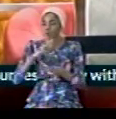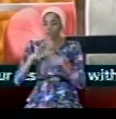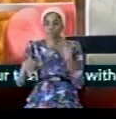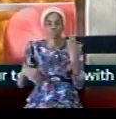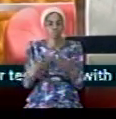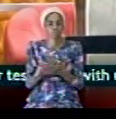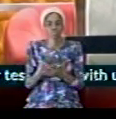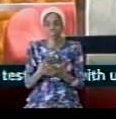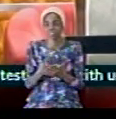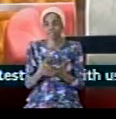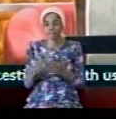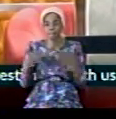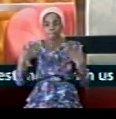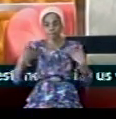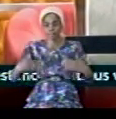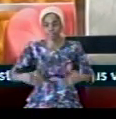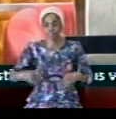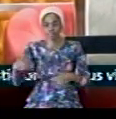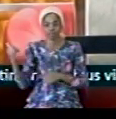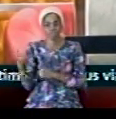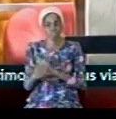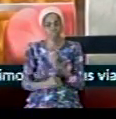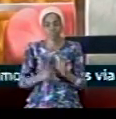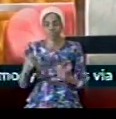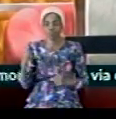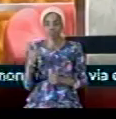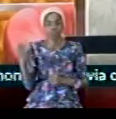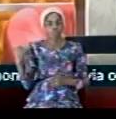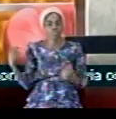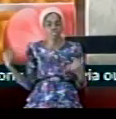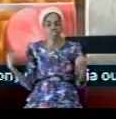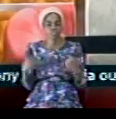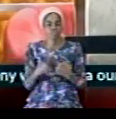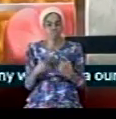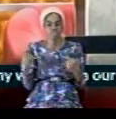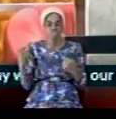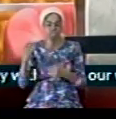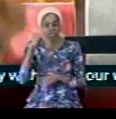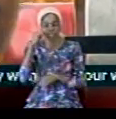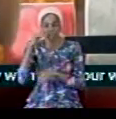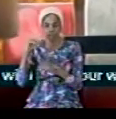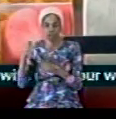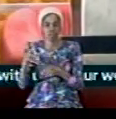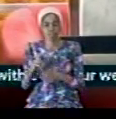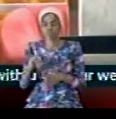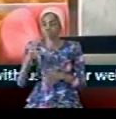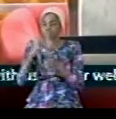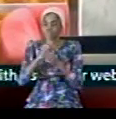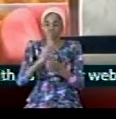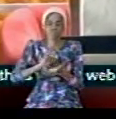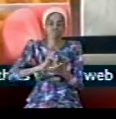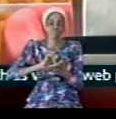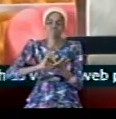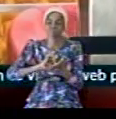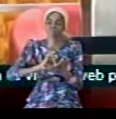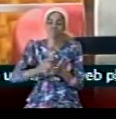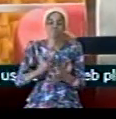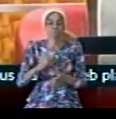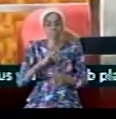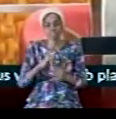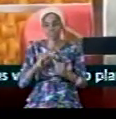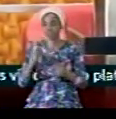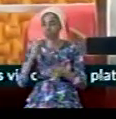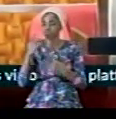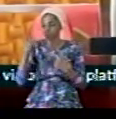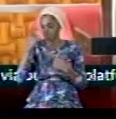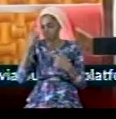was paining me. Everywhere. And I applied medication. It was still going on, paining me. I scratched